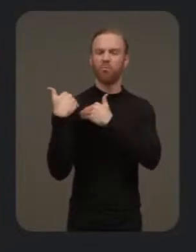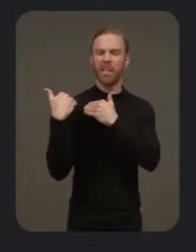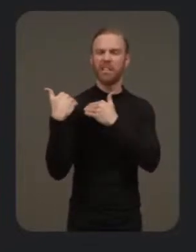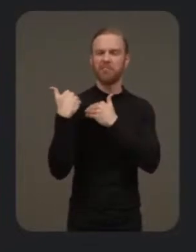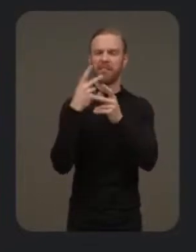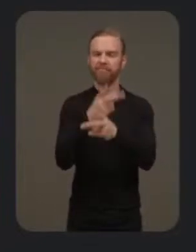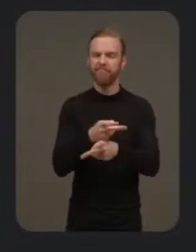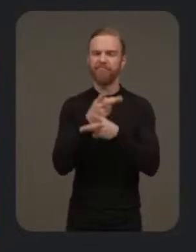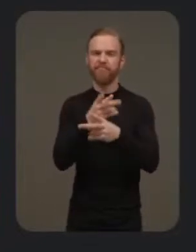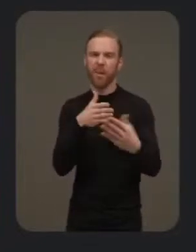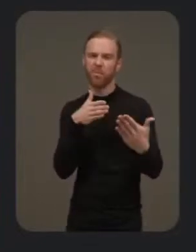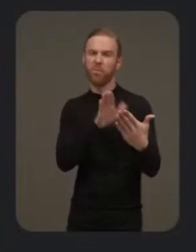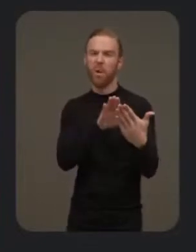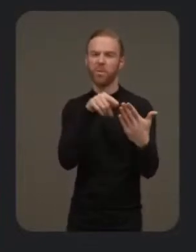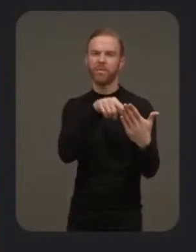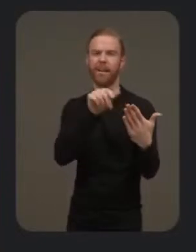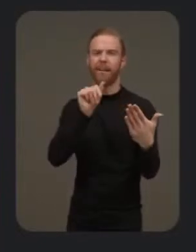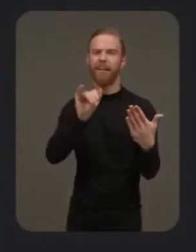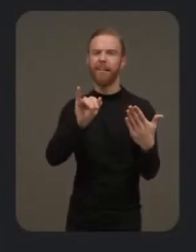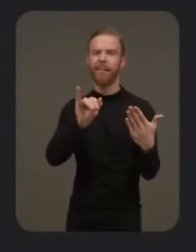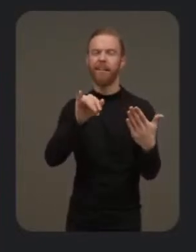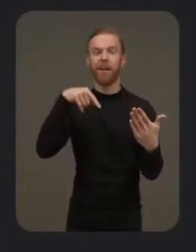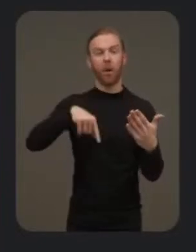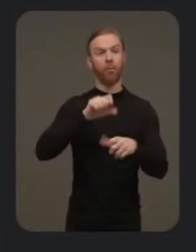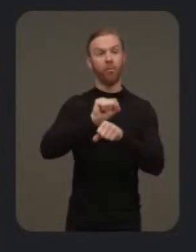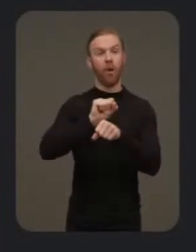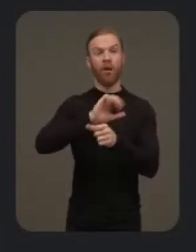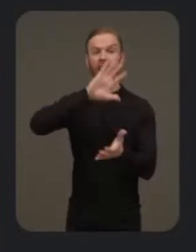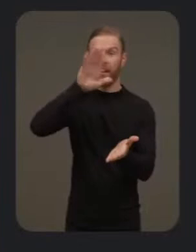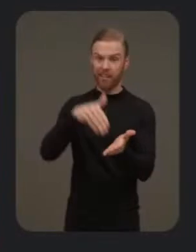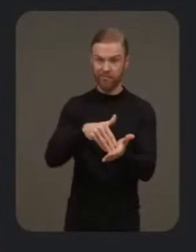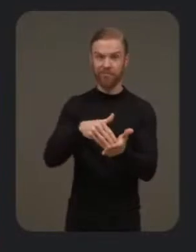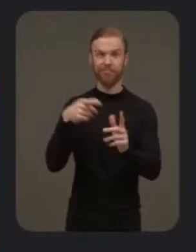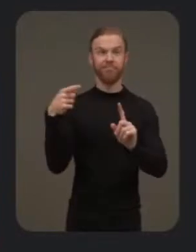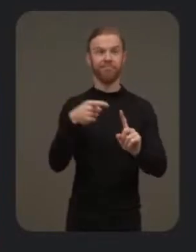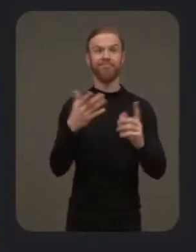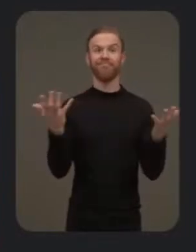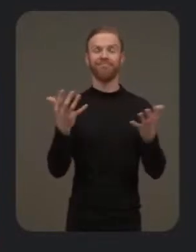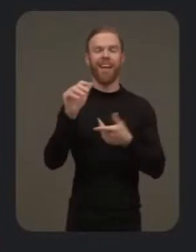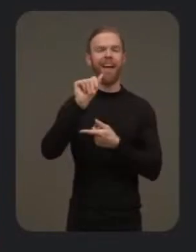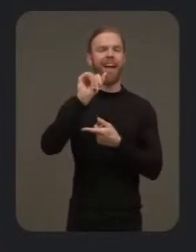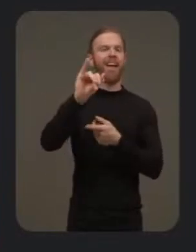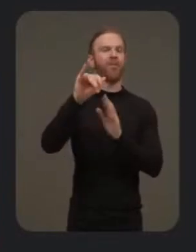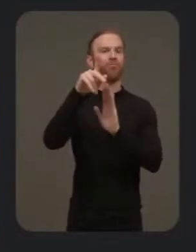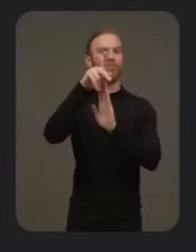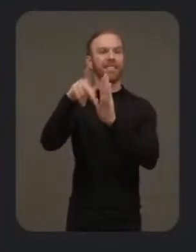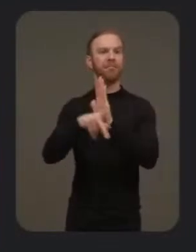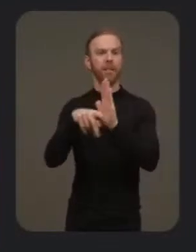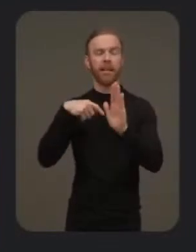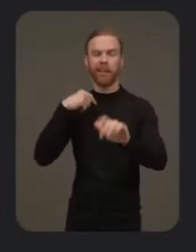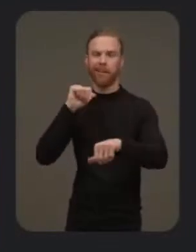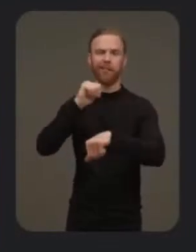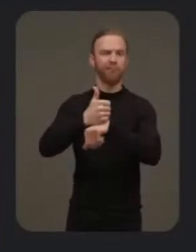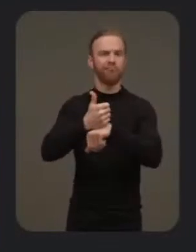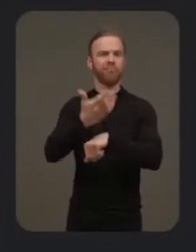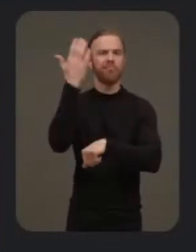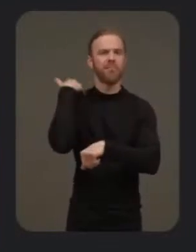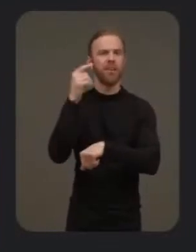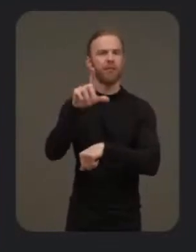to AI. This work centers around our AI principles that we first established in